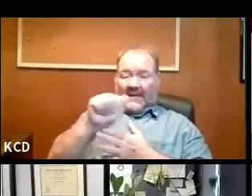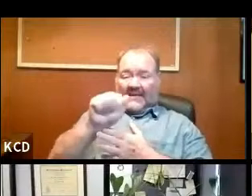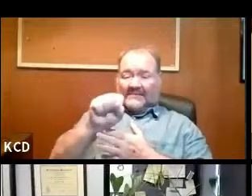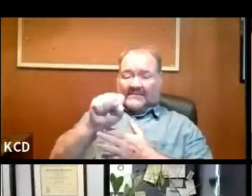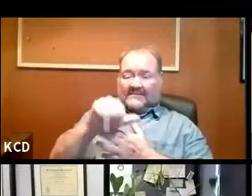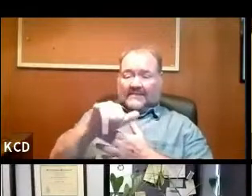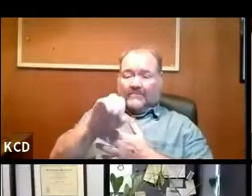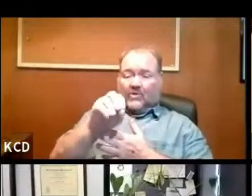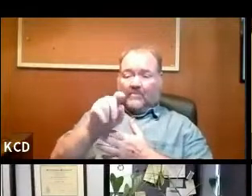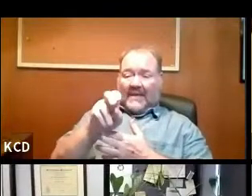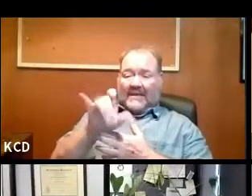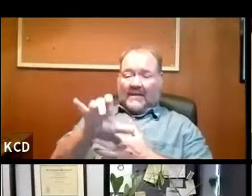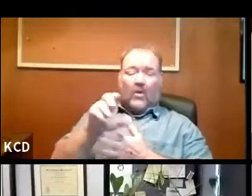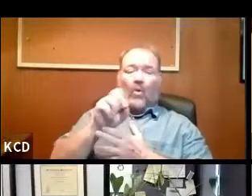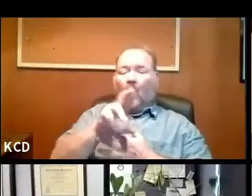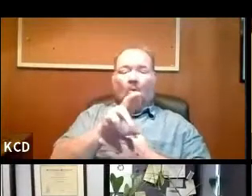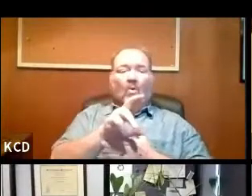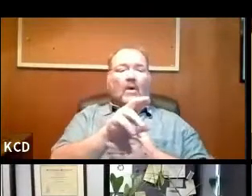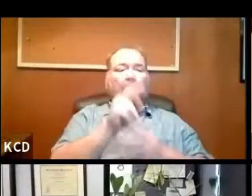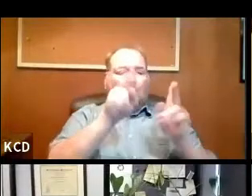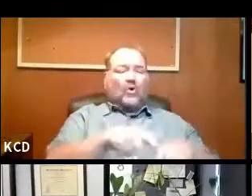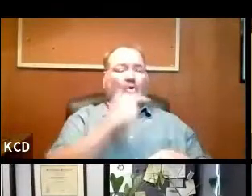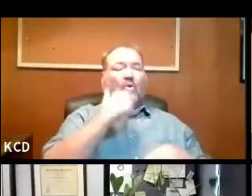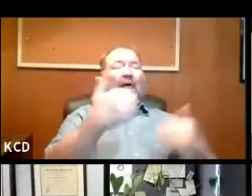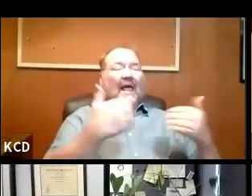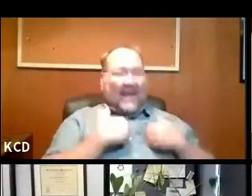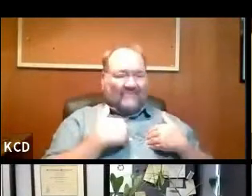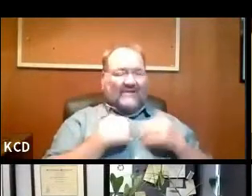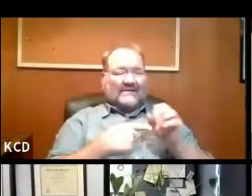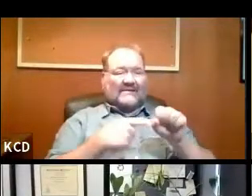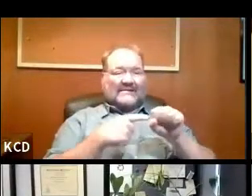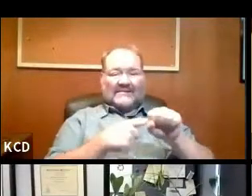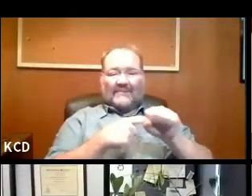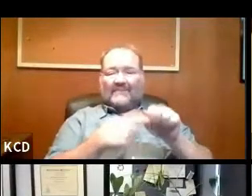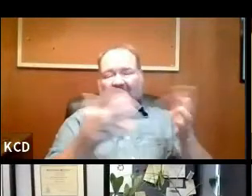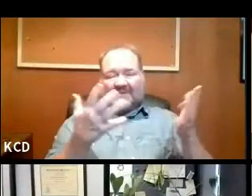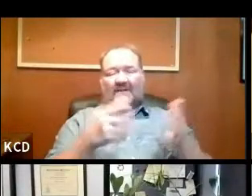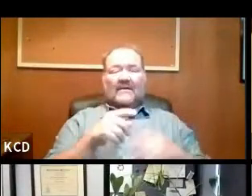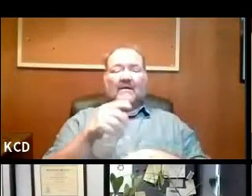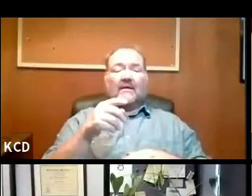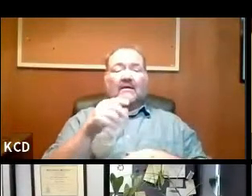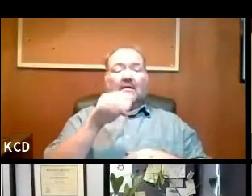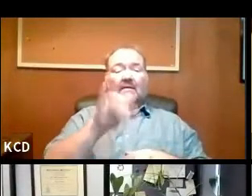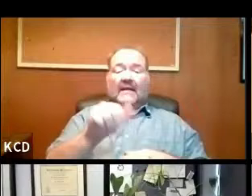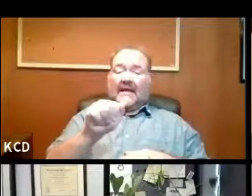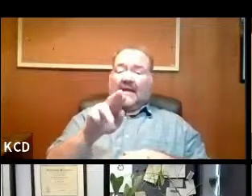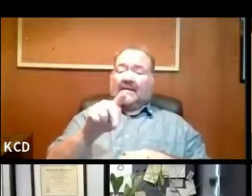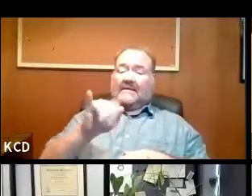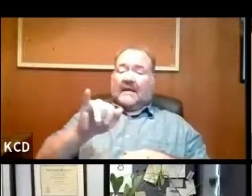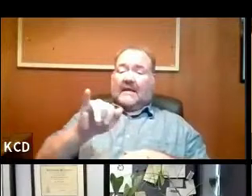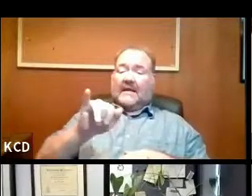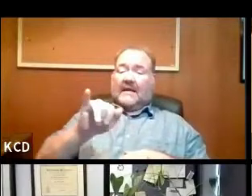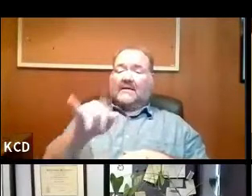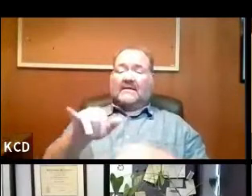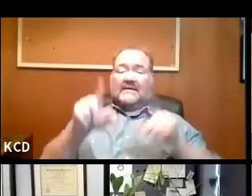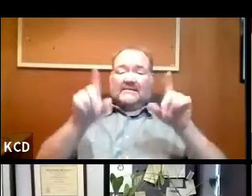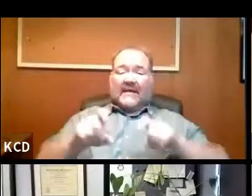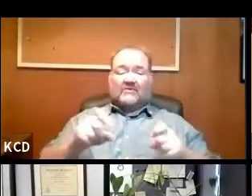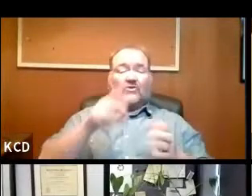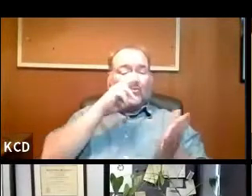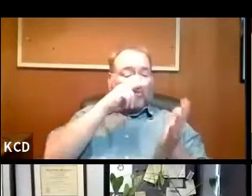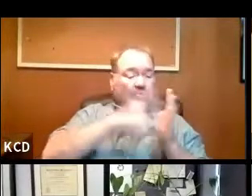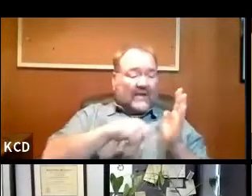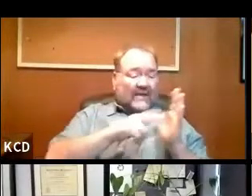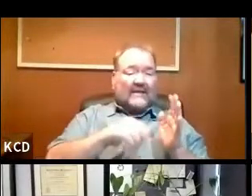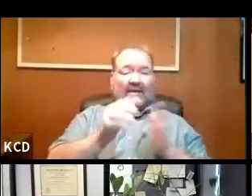versus a symptomatic person. And then the antibody testing is what, in all of the reading and guidance that I've